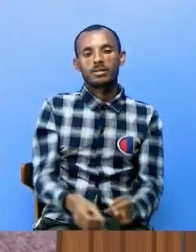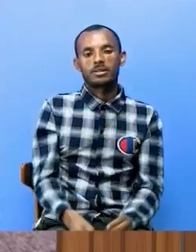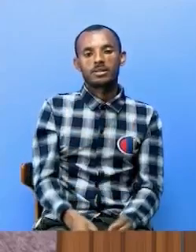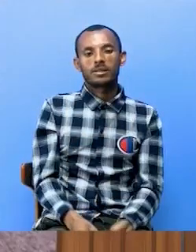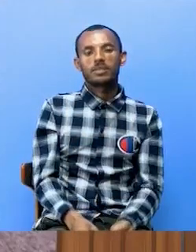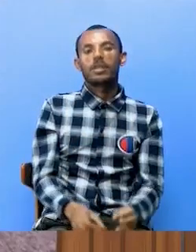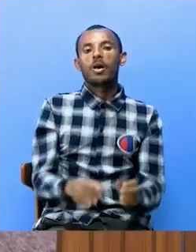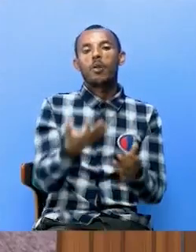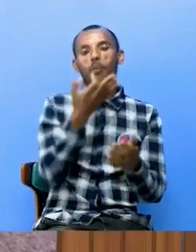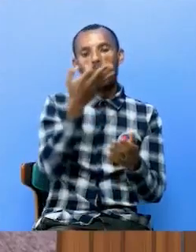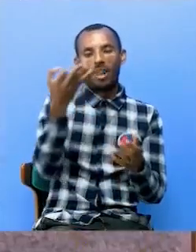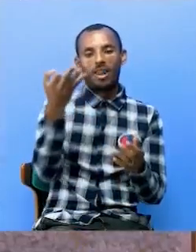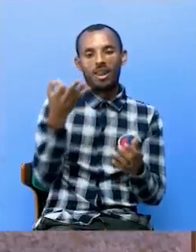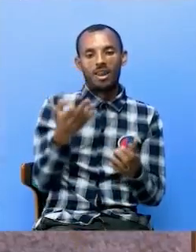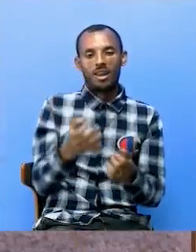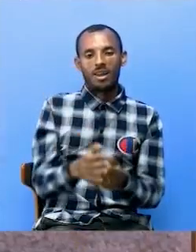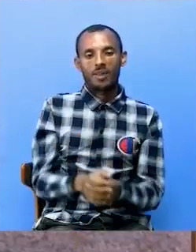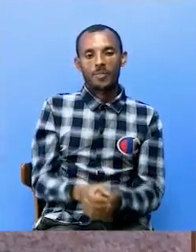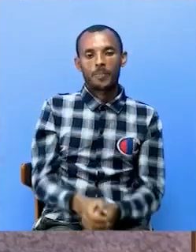Well,